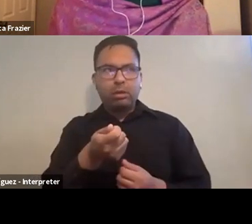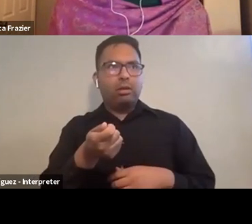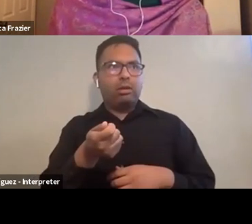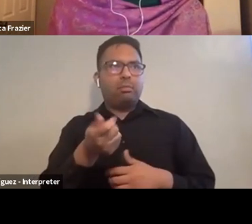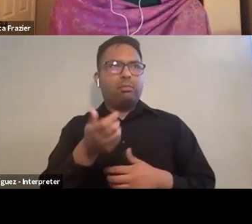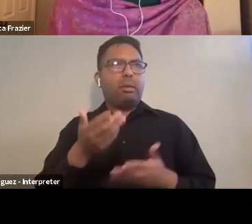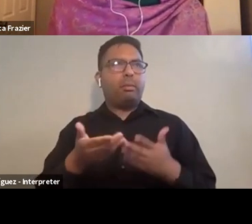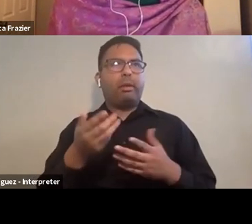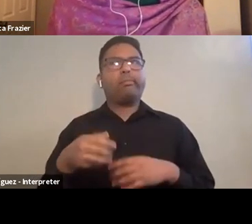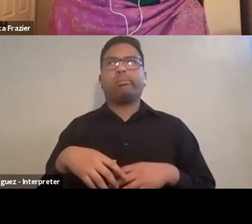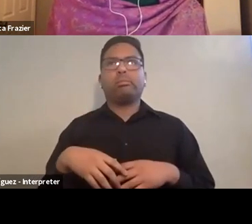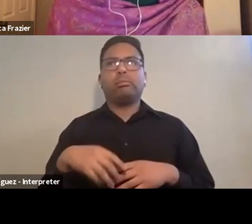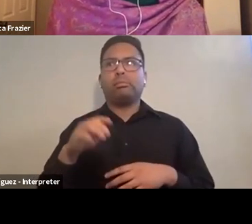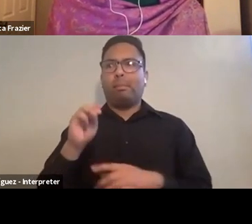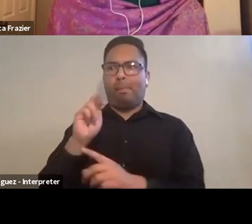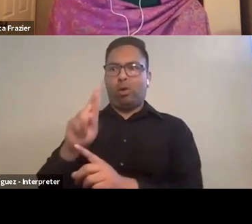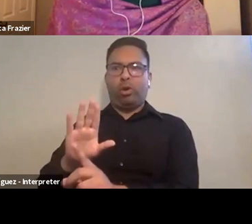by Margaret's